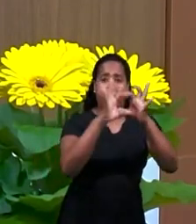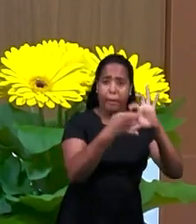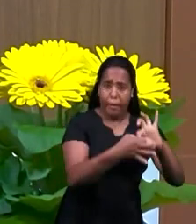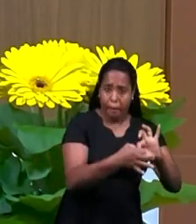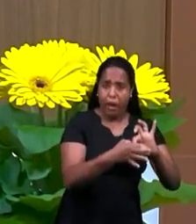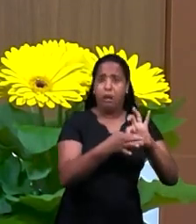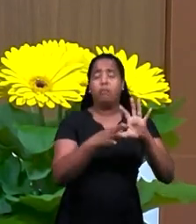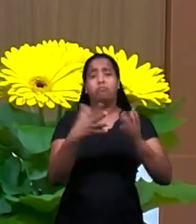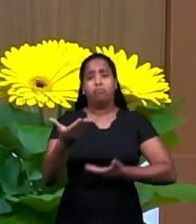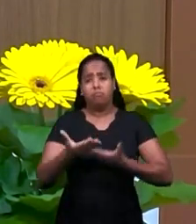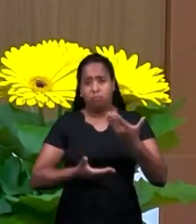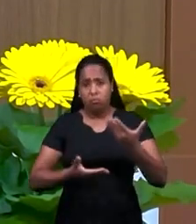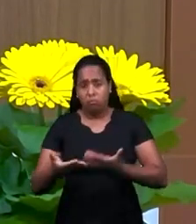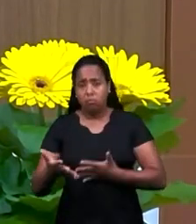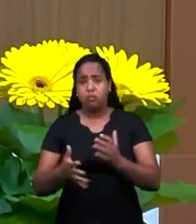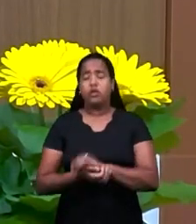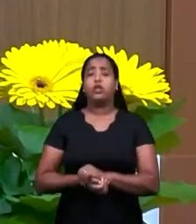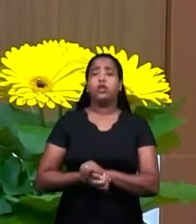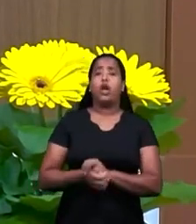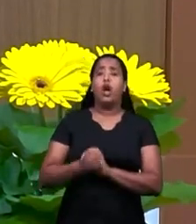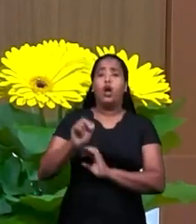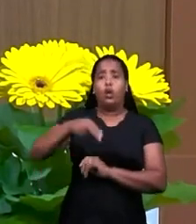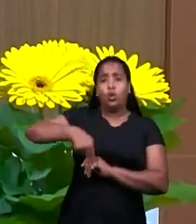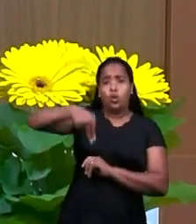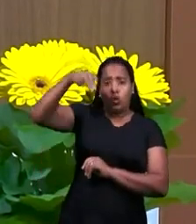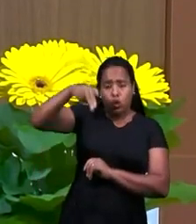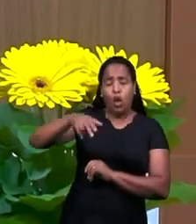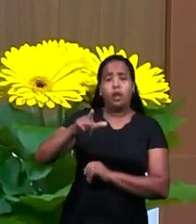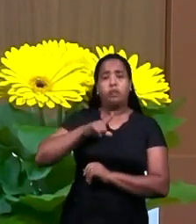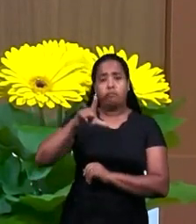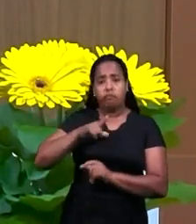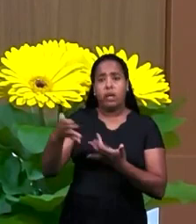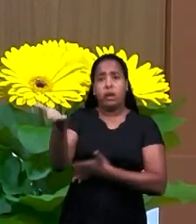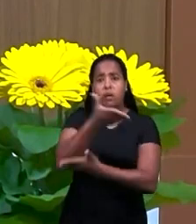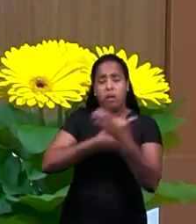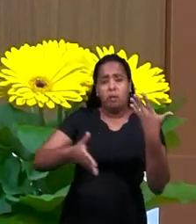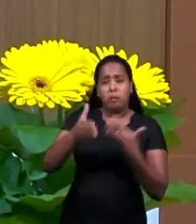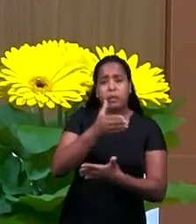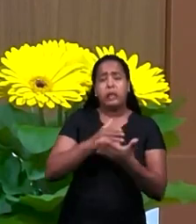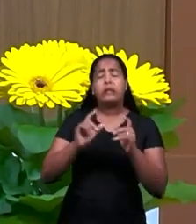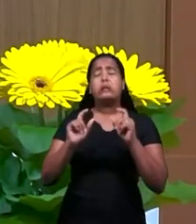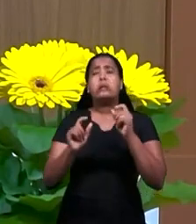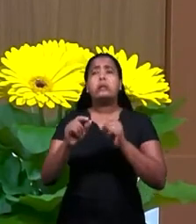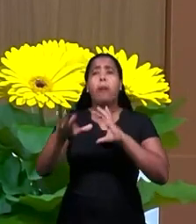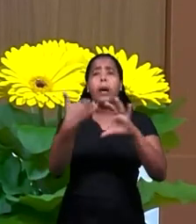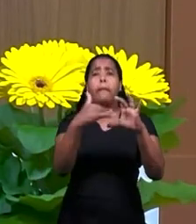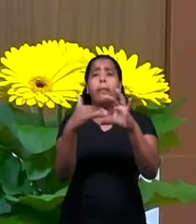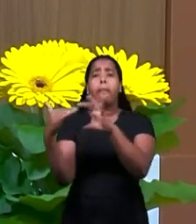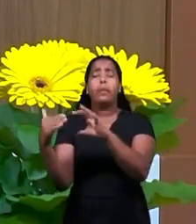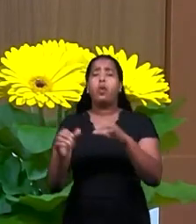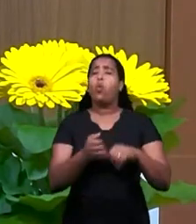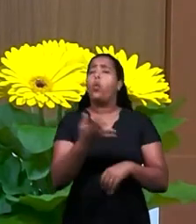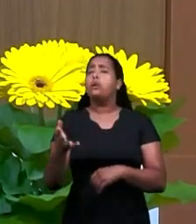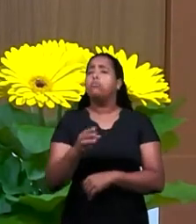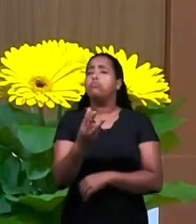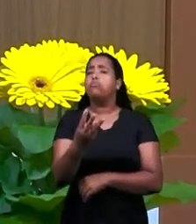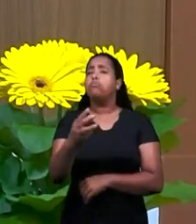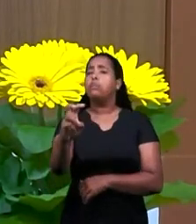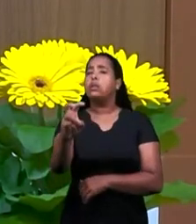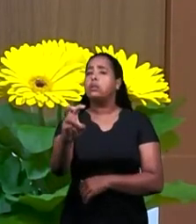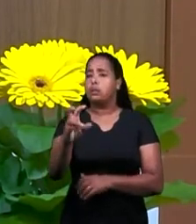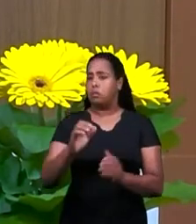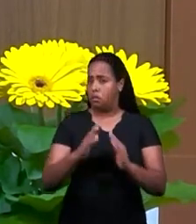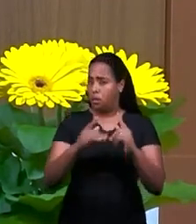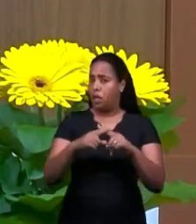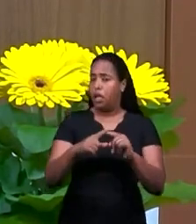continents. In North America, we had the 85 churches contributing. In